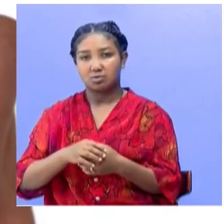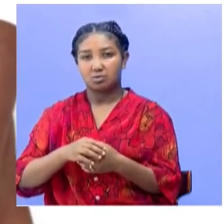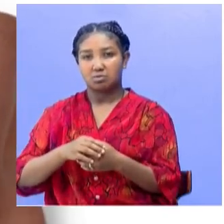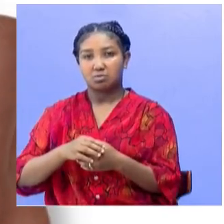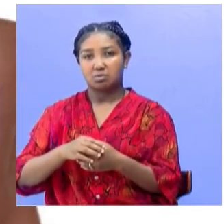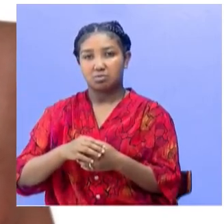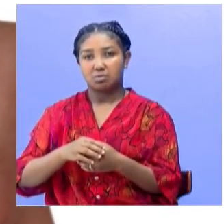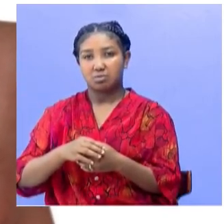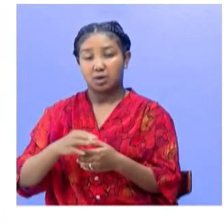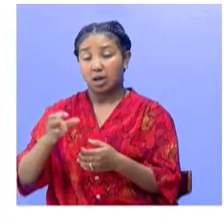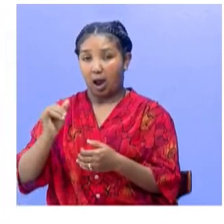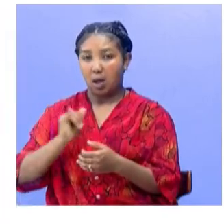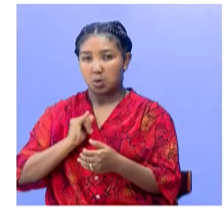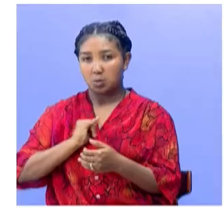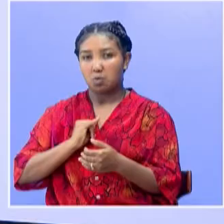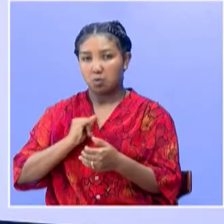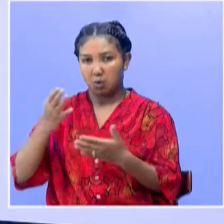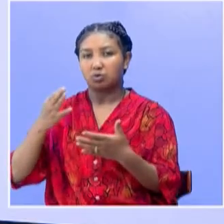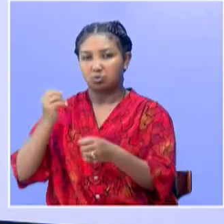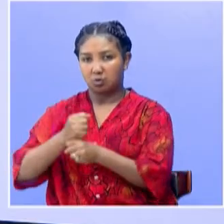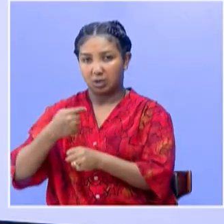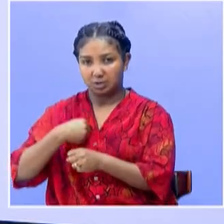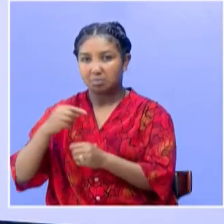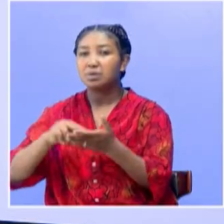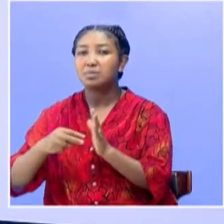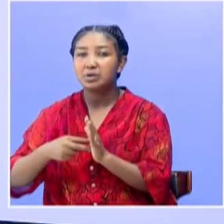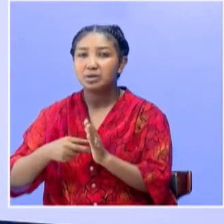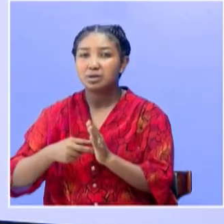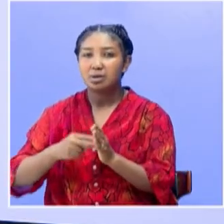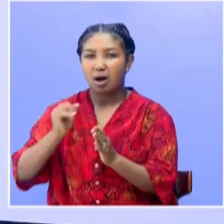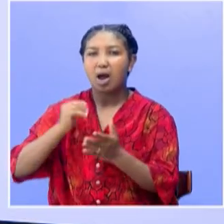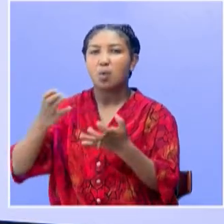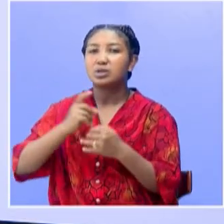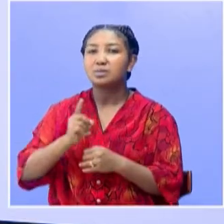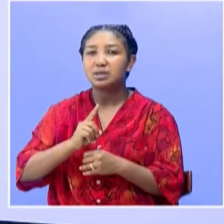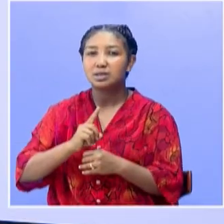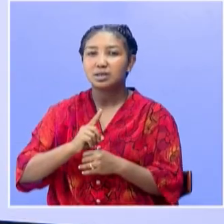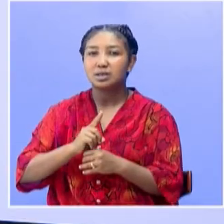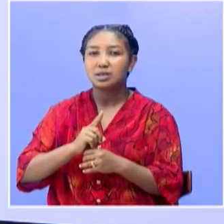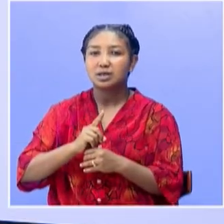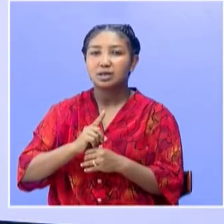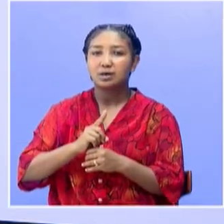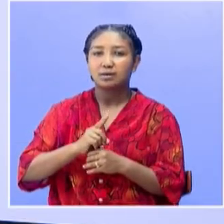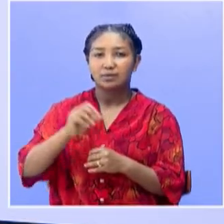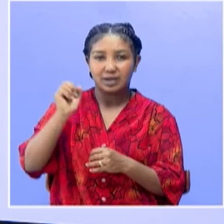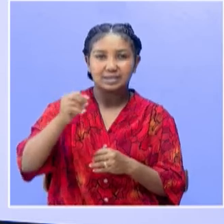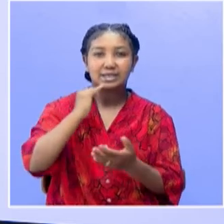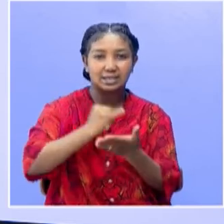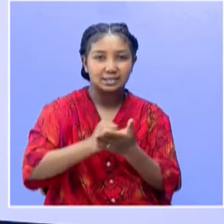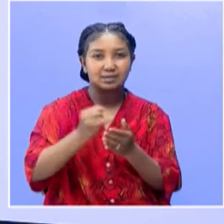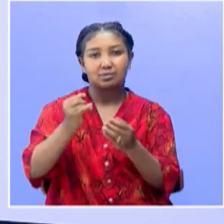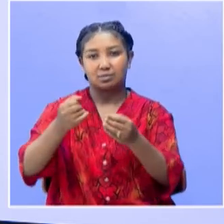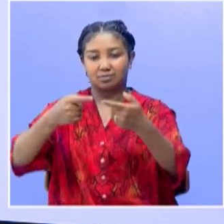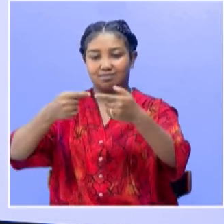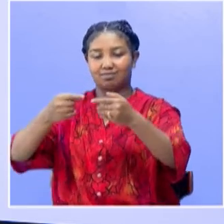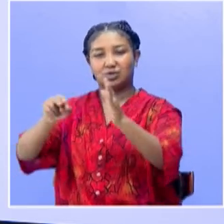do it. I won't do it. What does it mean when we say I won't? Yeah. Yes, it is the